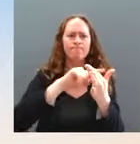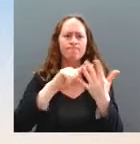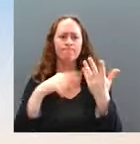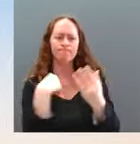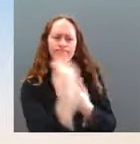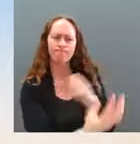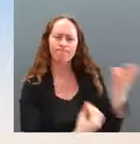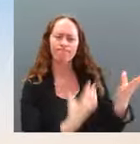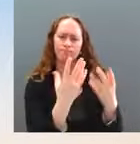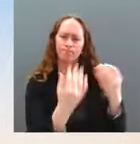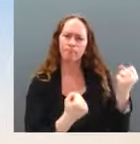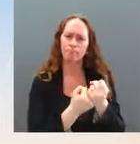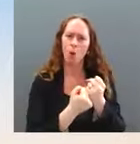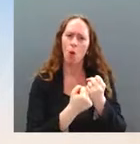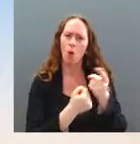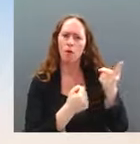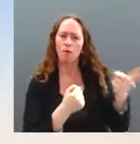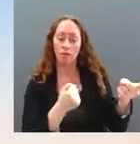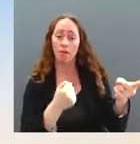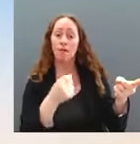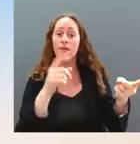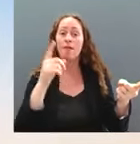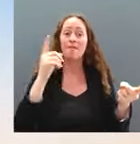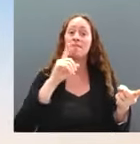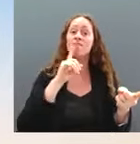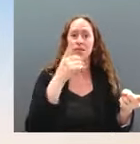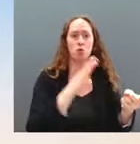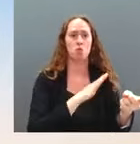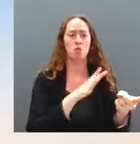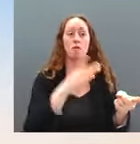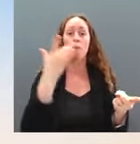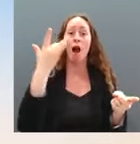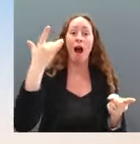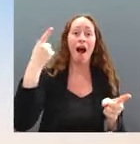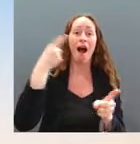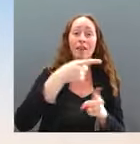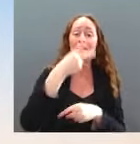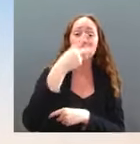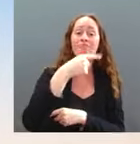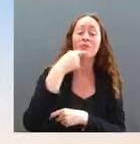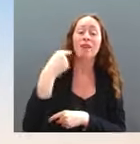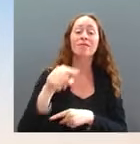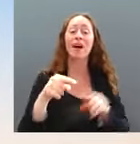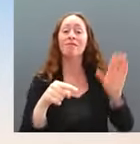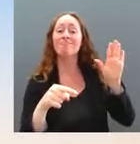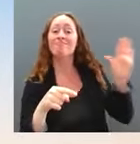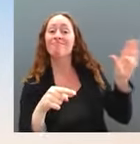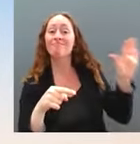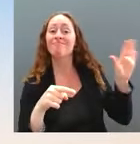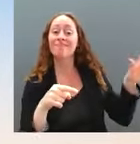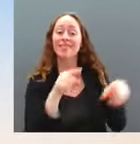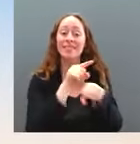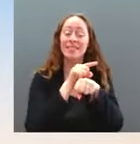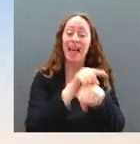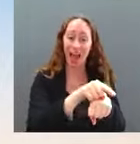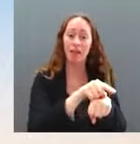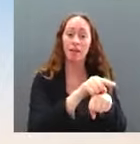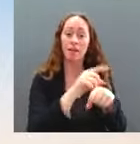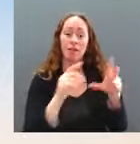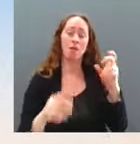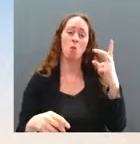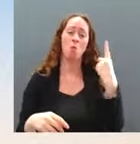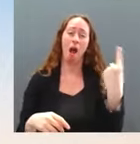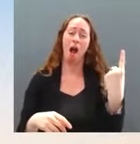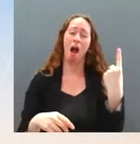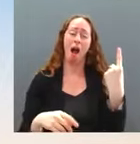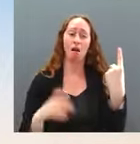United States will have or has provided 10 anti-tank systems. If you factor in contributions from allies, we're almost at